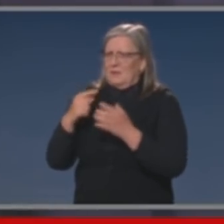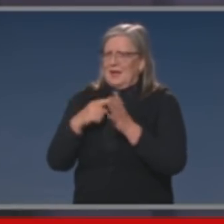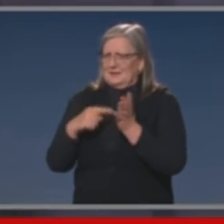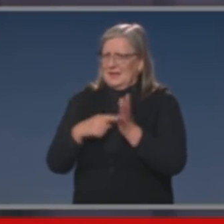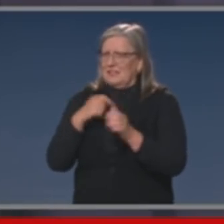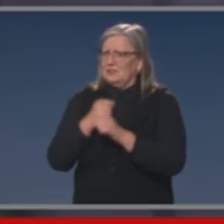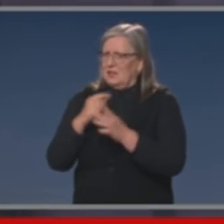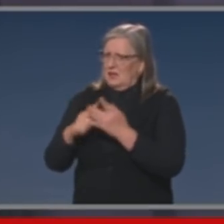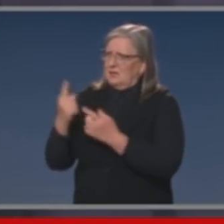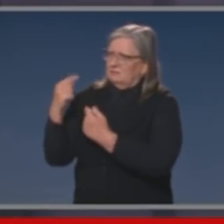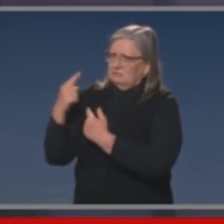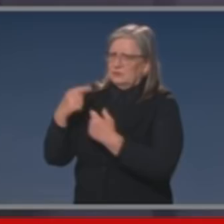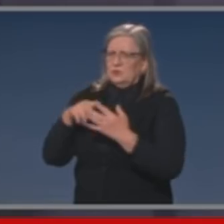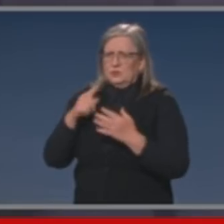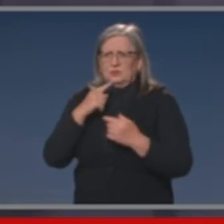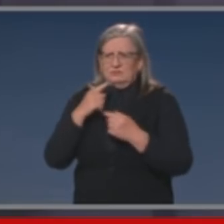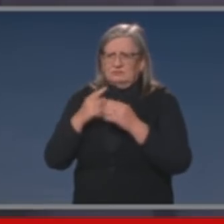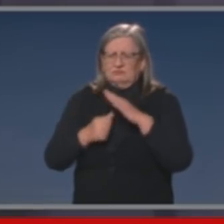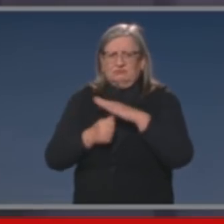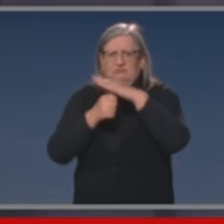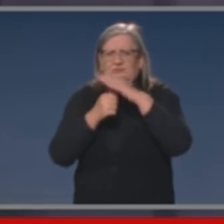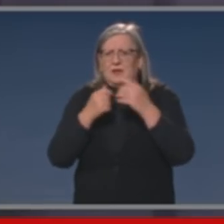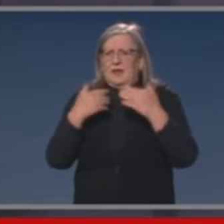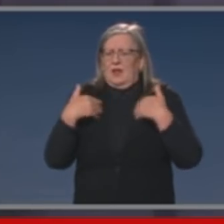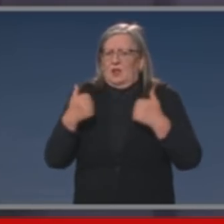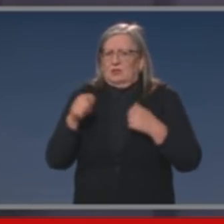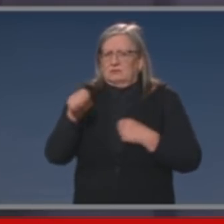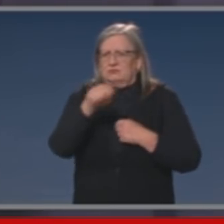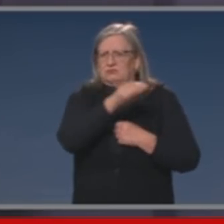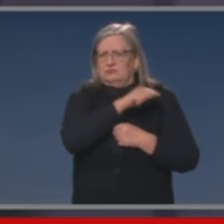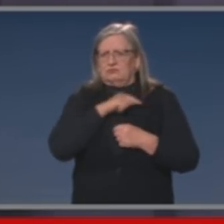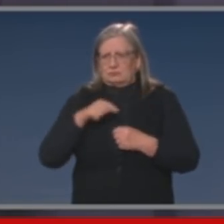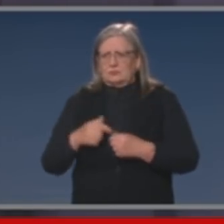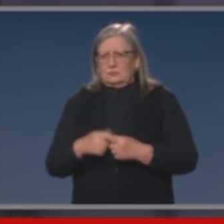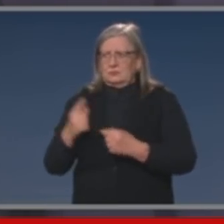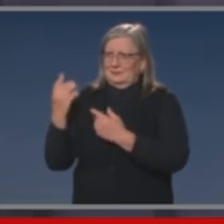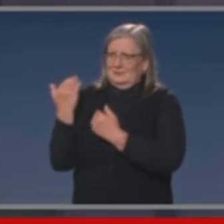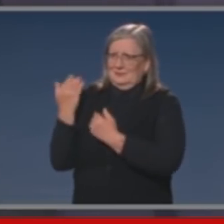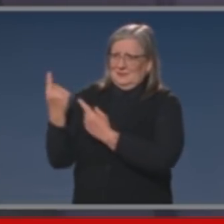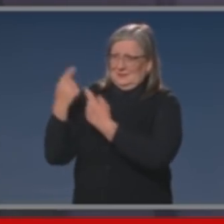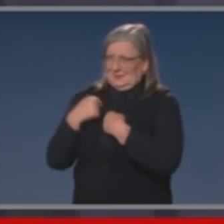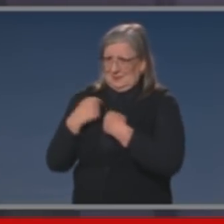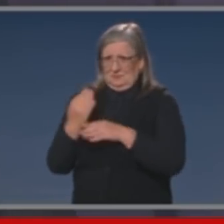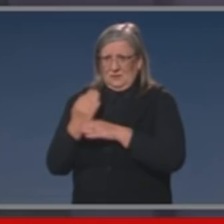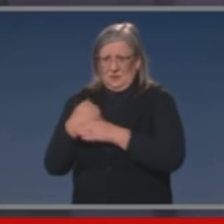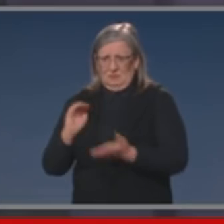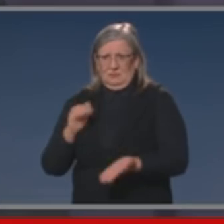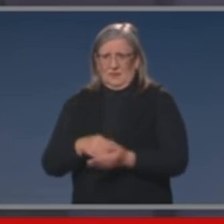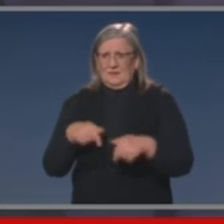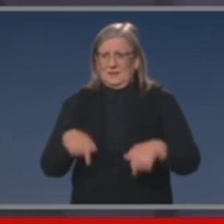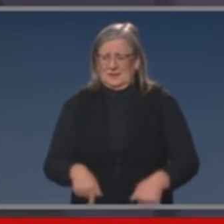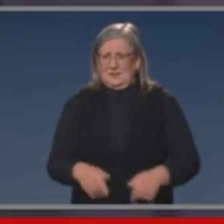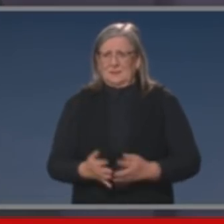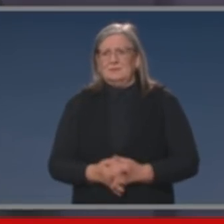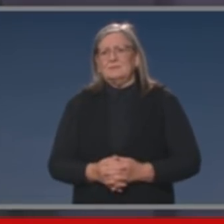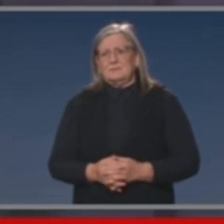advice has been given just before we arrived here. As you